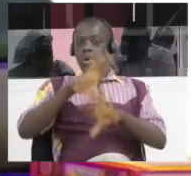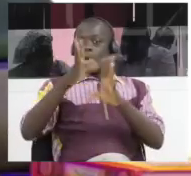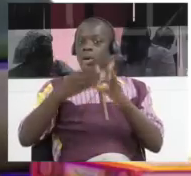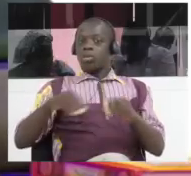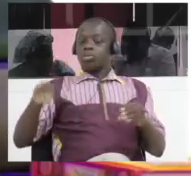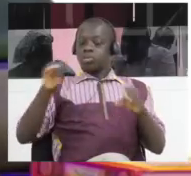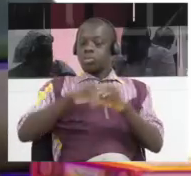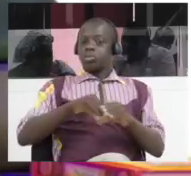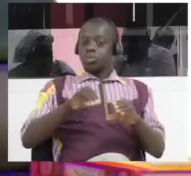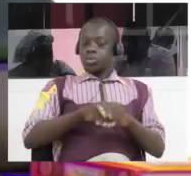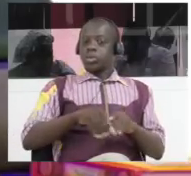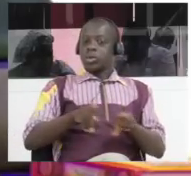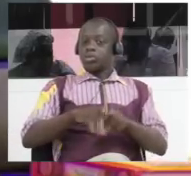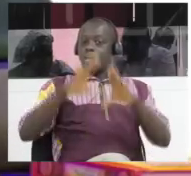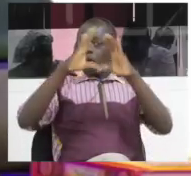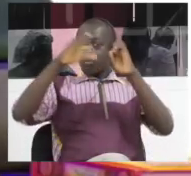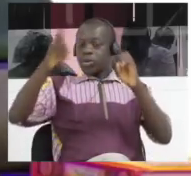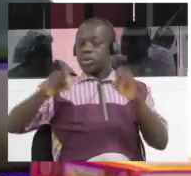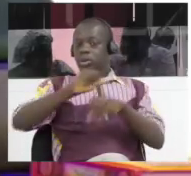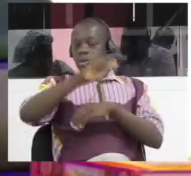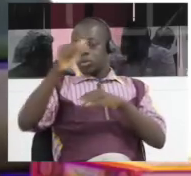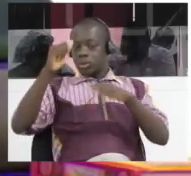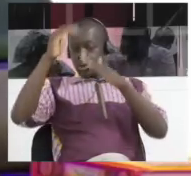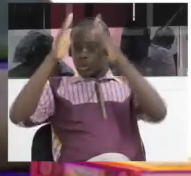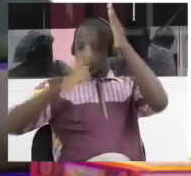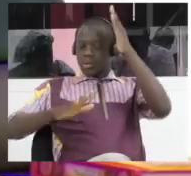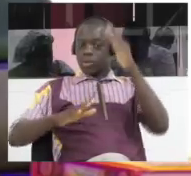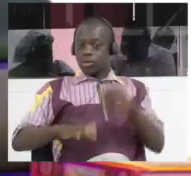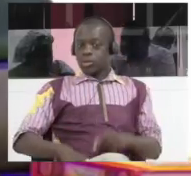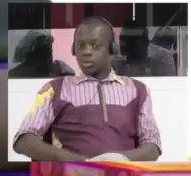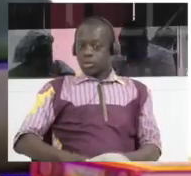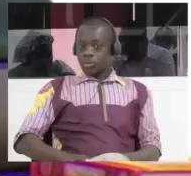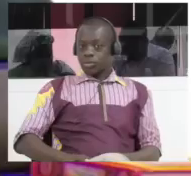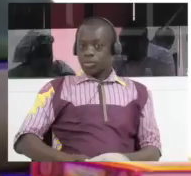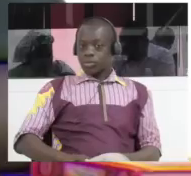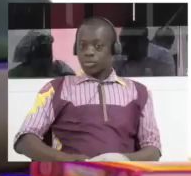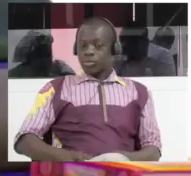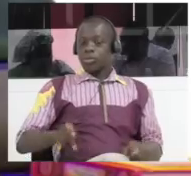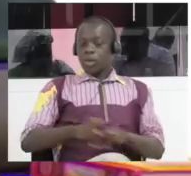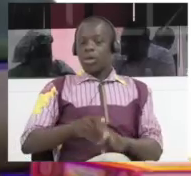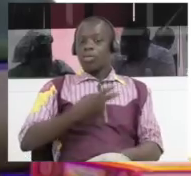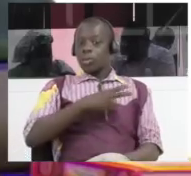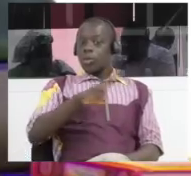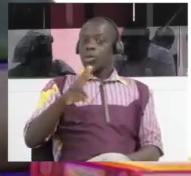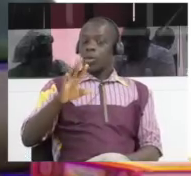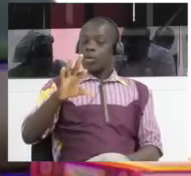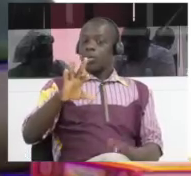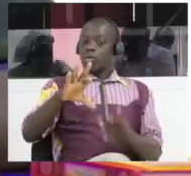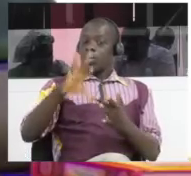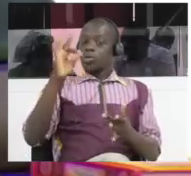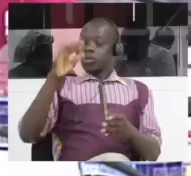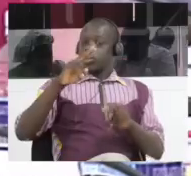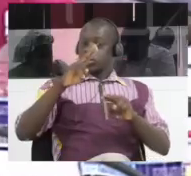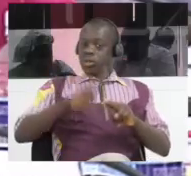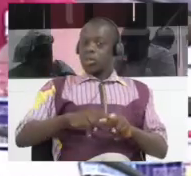has fallen to the group of officers and soldiers, and then as he had no option but